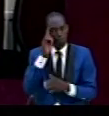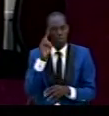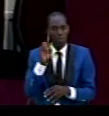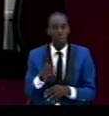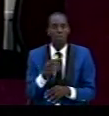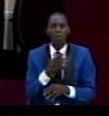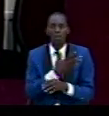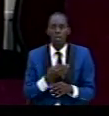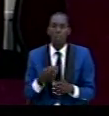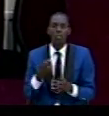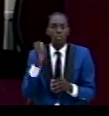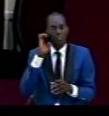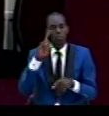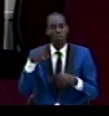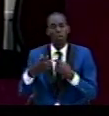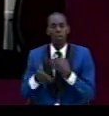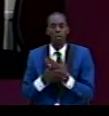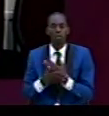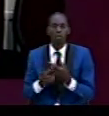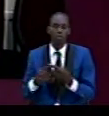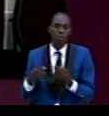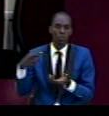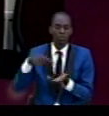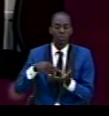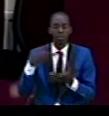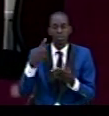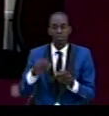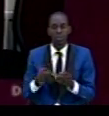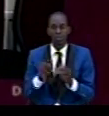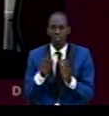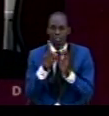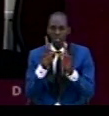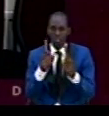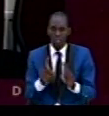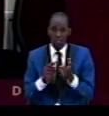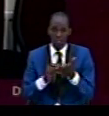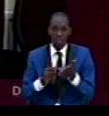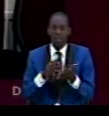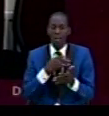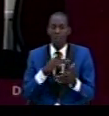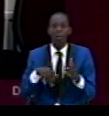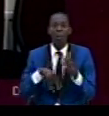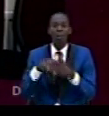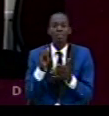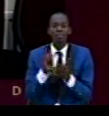test, and that's how everything recorded negative.